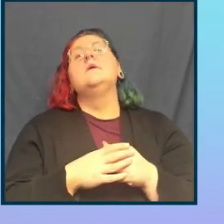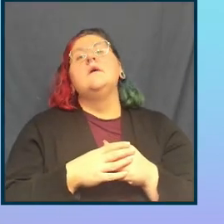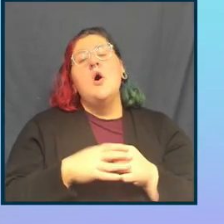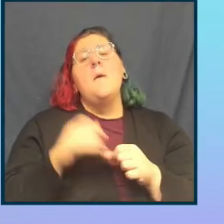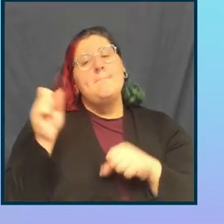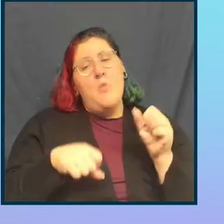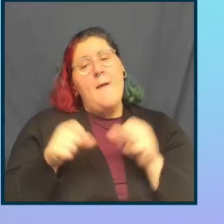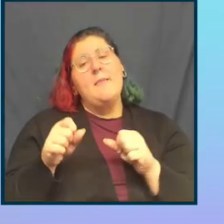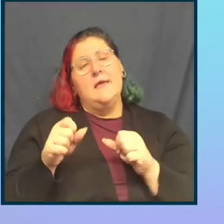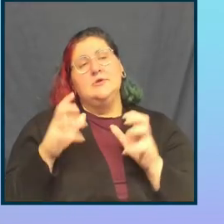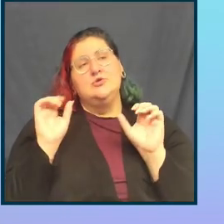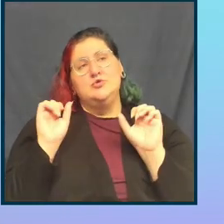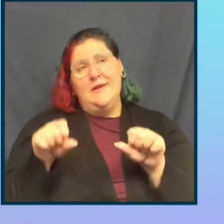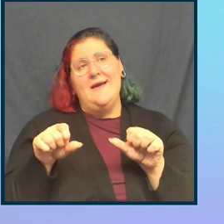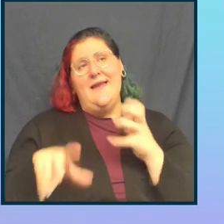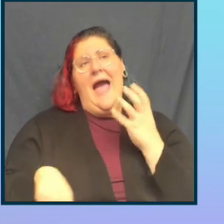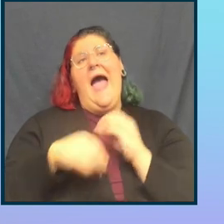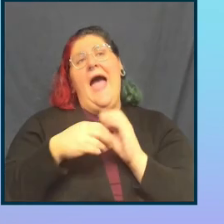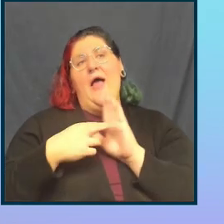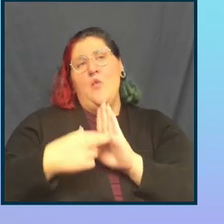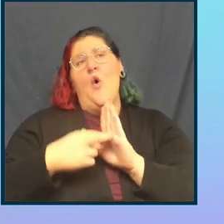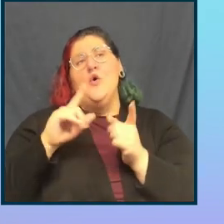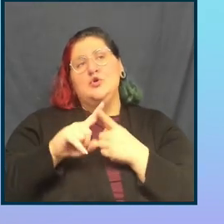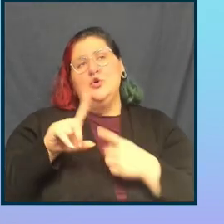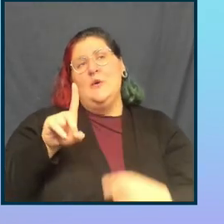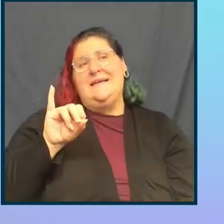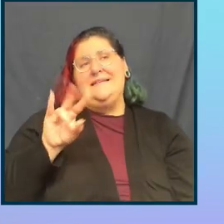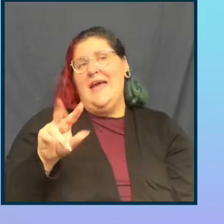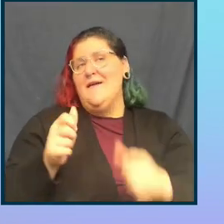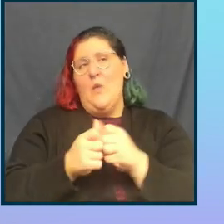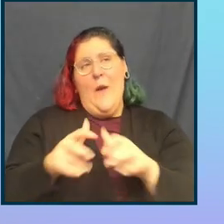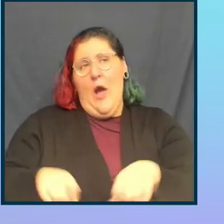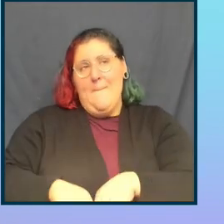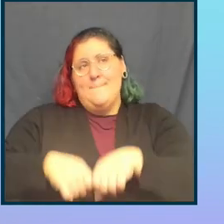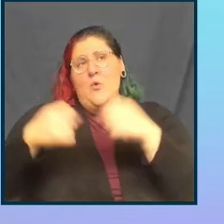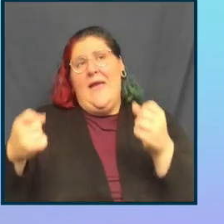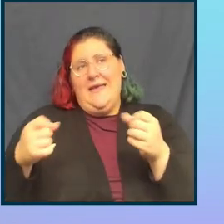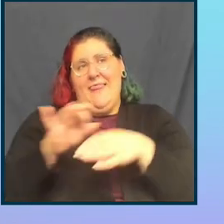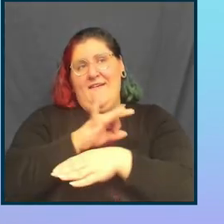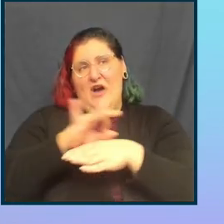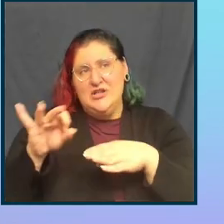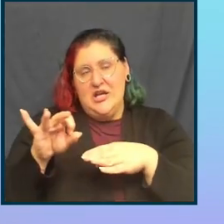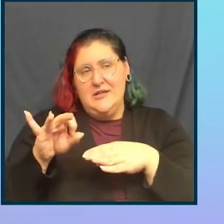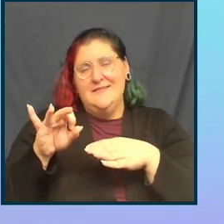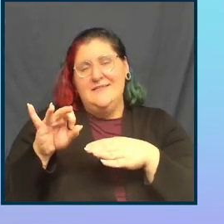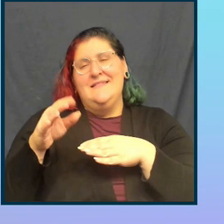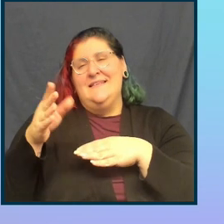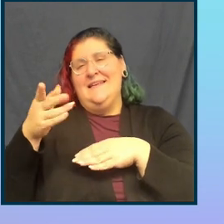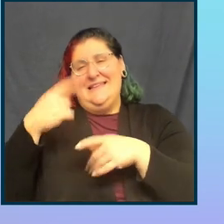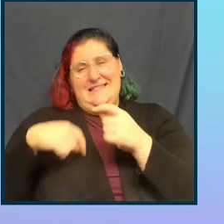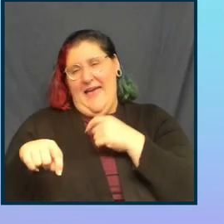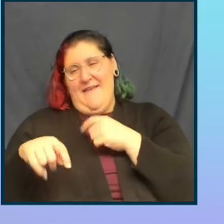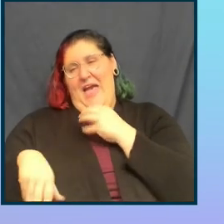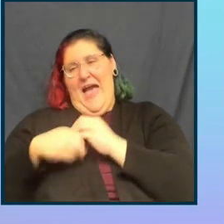div and not kind of break any default functionality than it is if you add a role